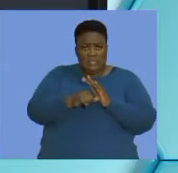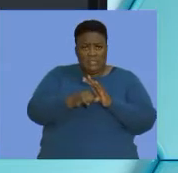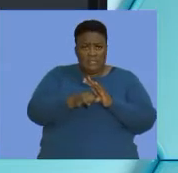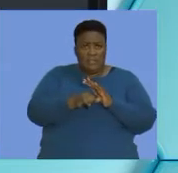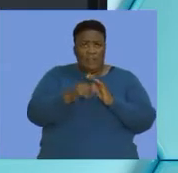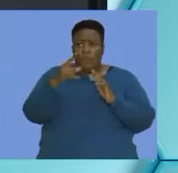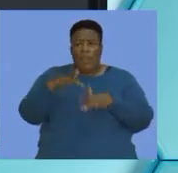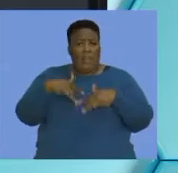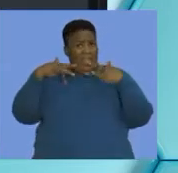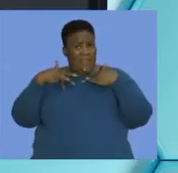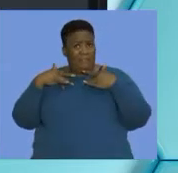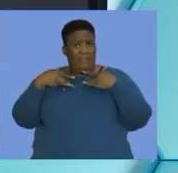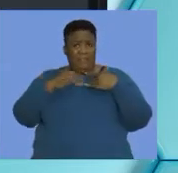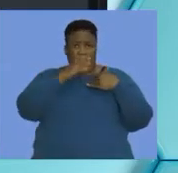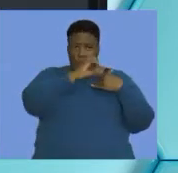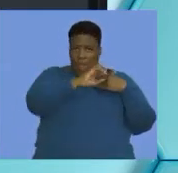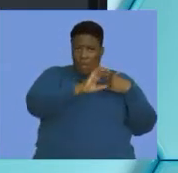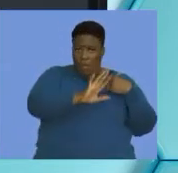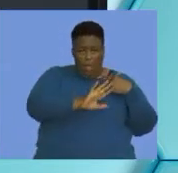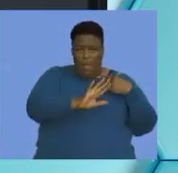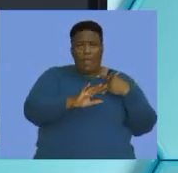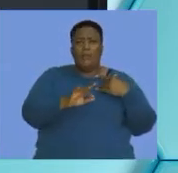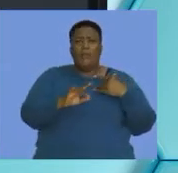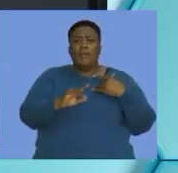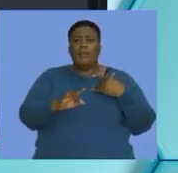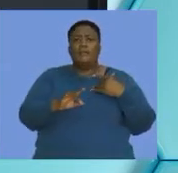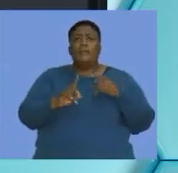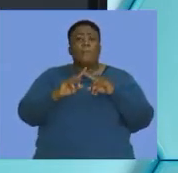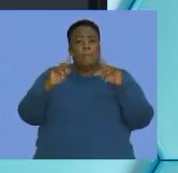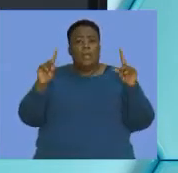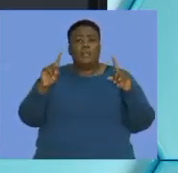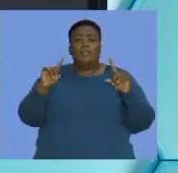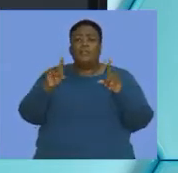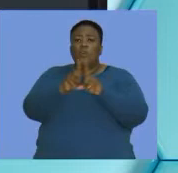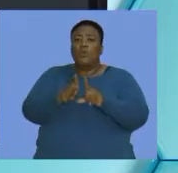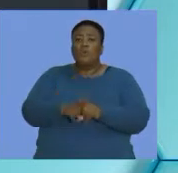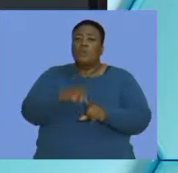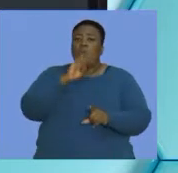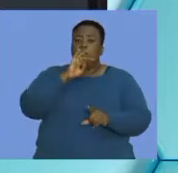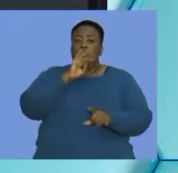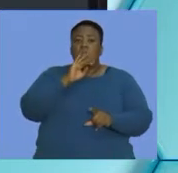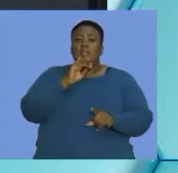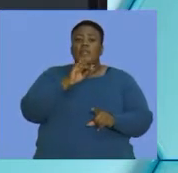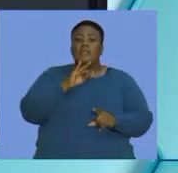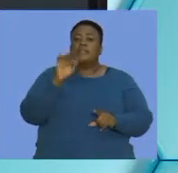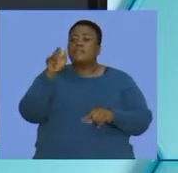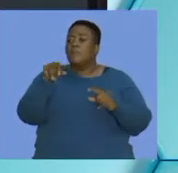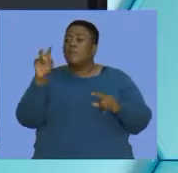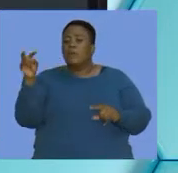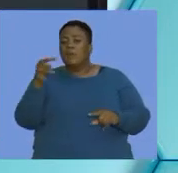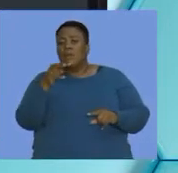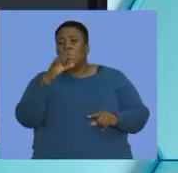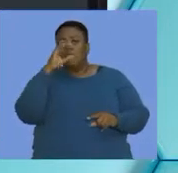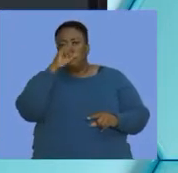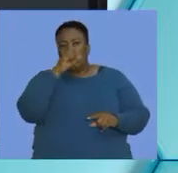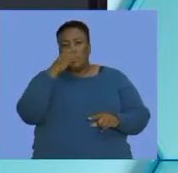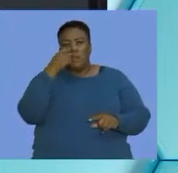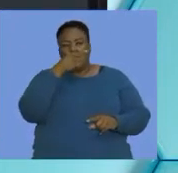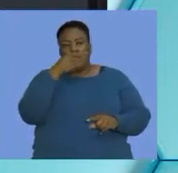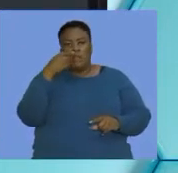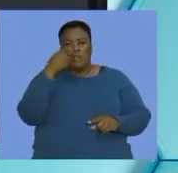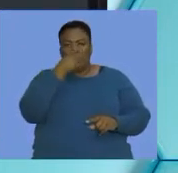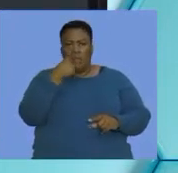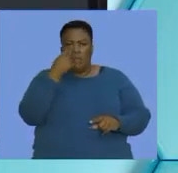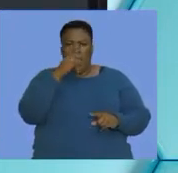can survive without a rhino horn, but it also means that it is being spared from being poached.